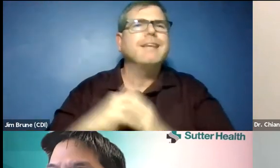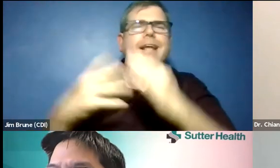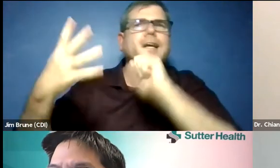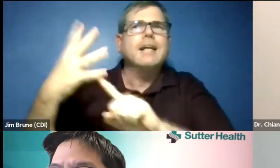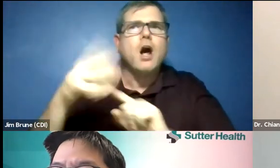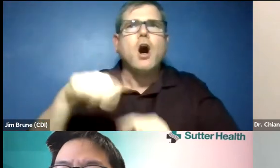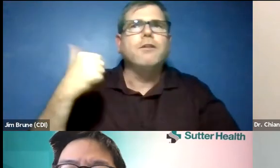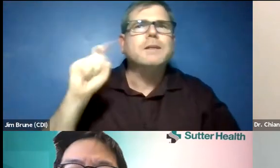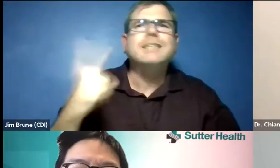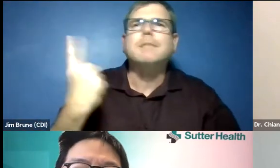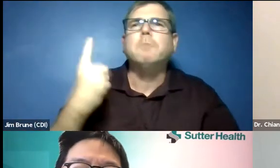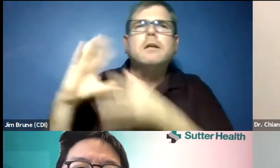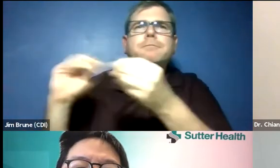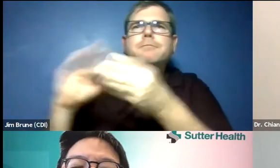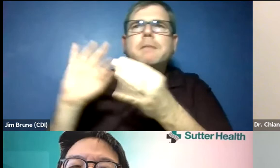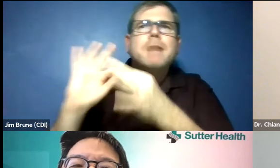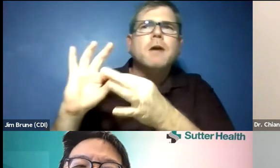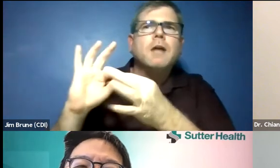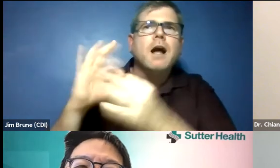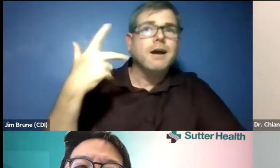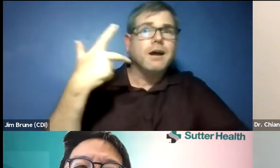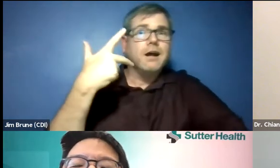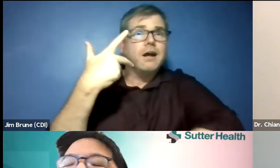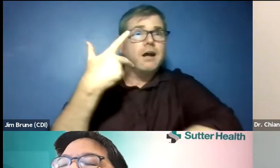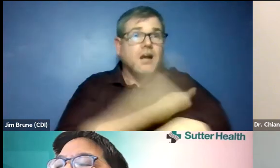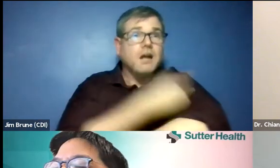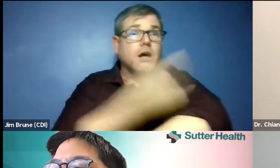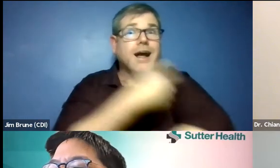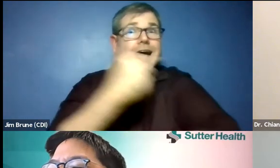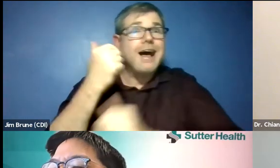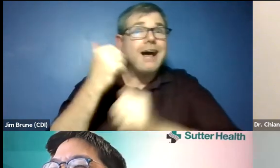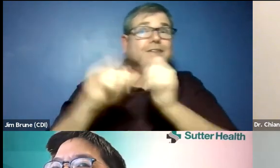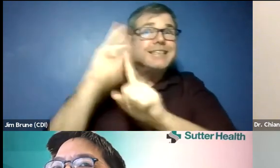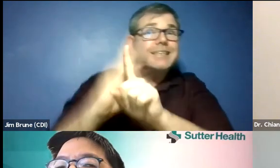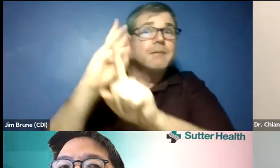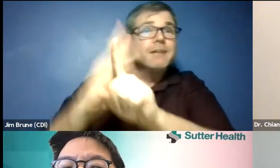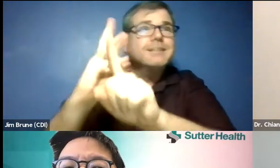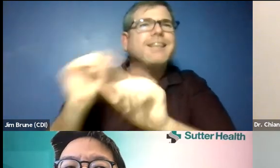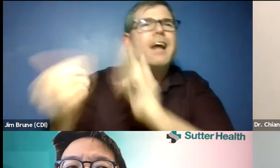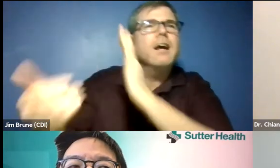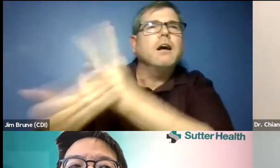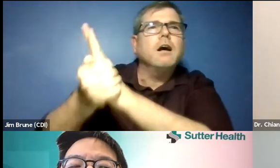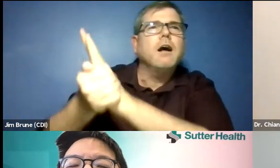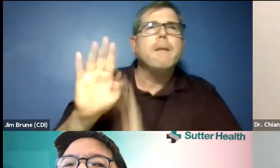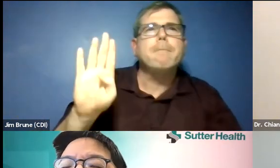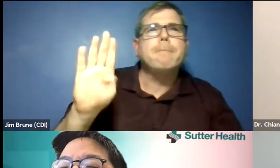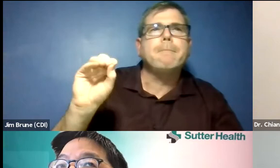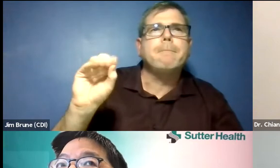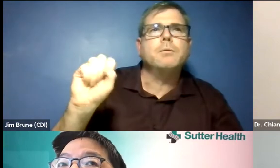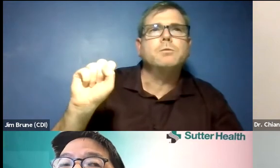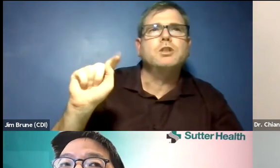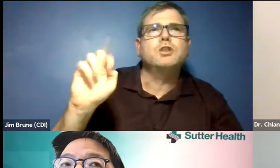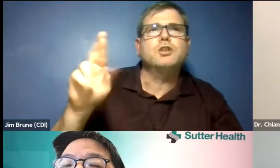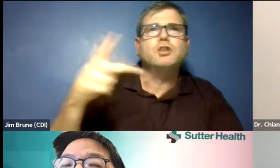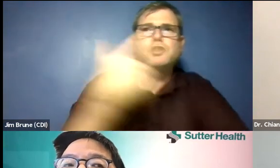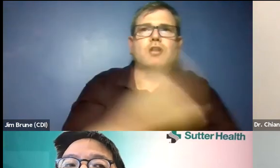know yet. That's the answer. A lot of it depends on how quickly we can vaccinate the community. And then at that time,